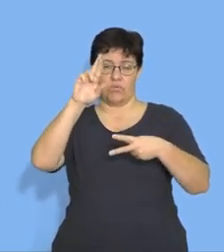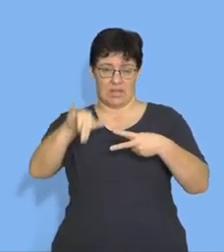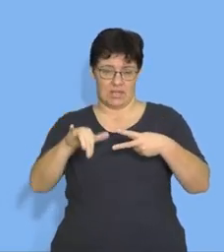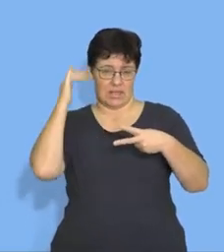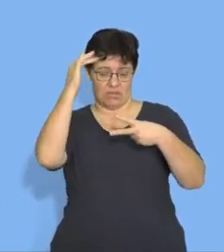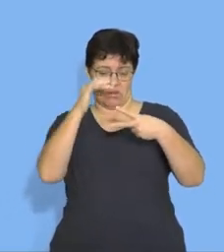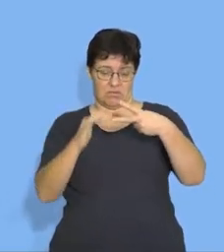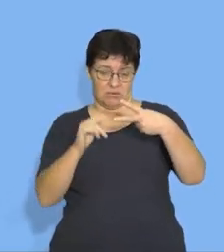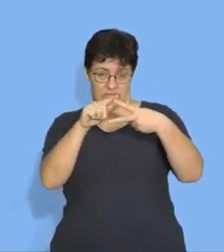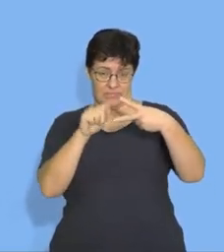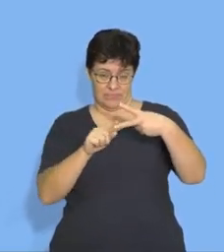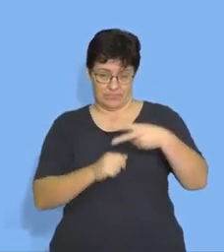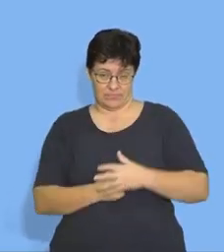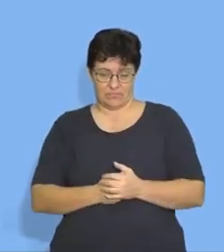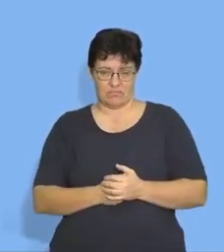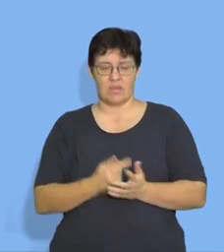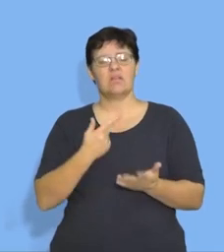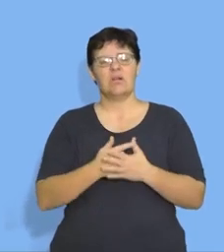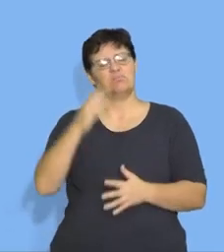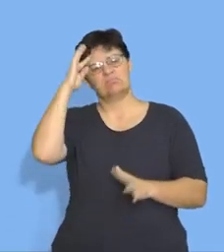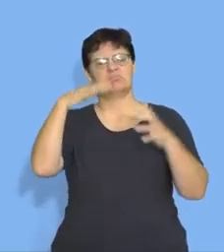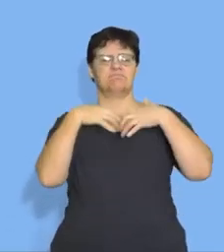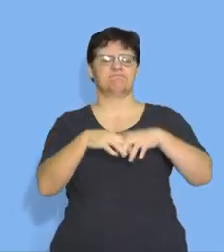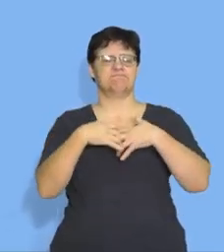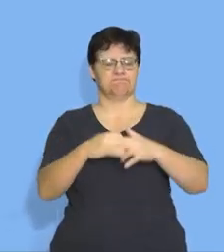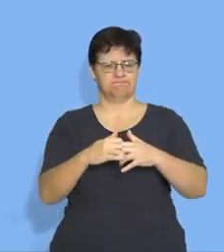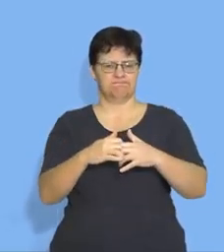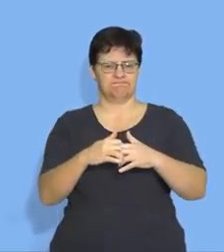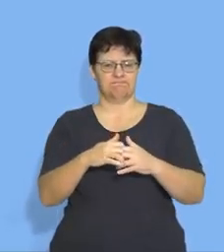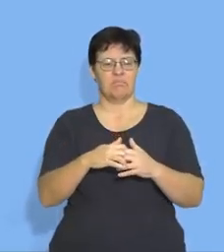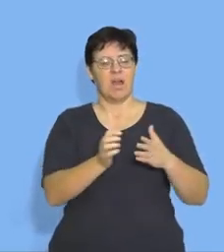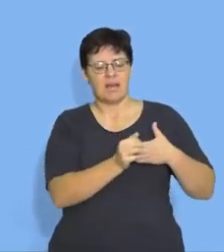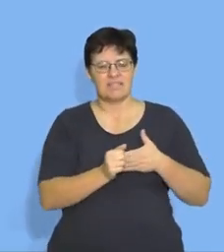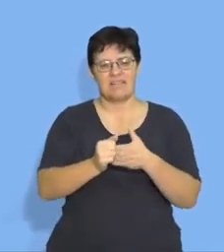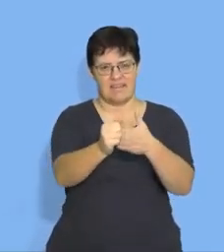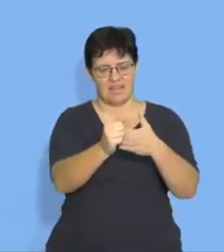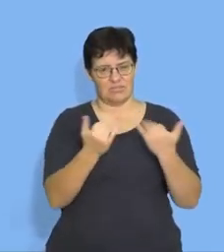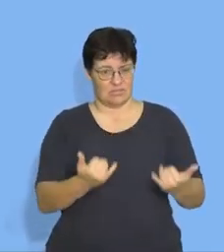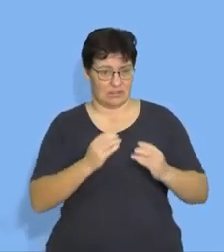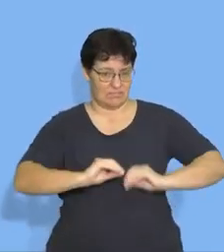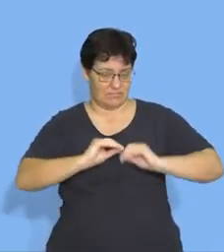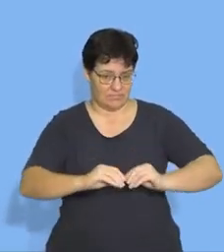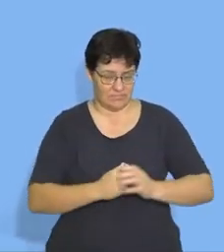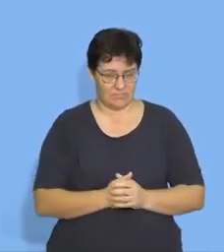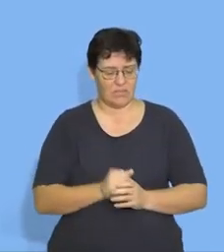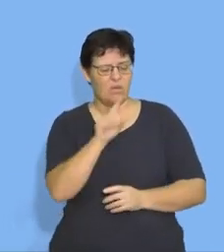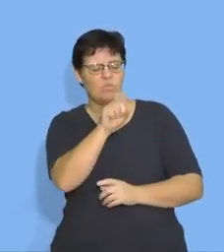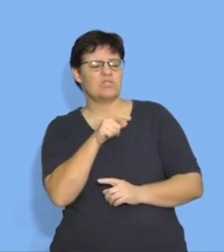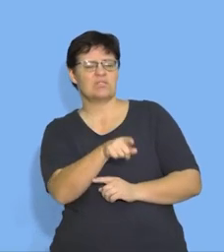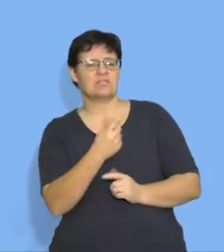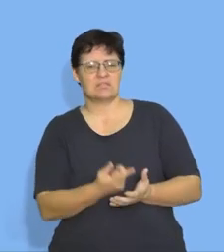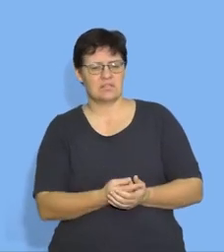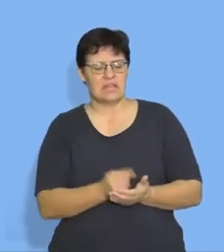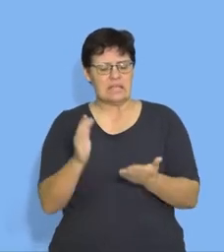Okay, without any waste of time, let's talk about the thought that's going to guide our session for today. Now, the question says, why are